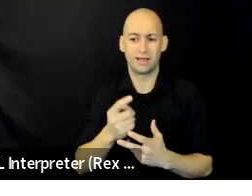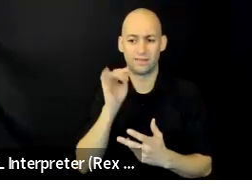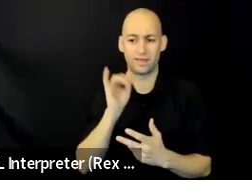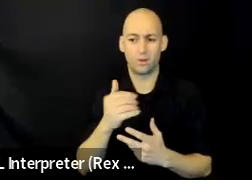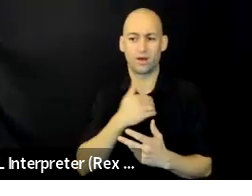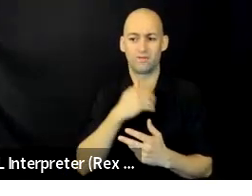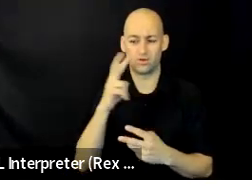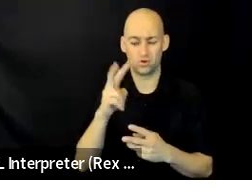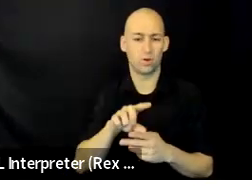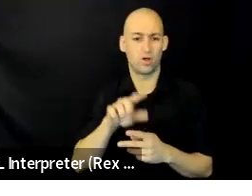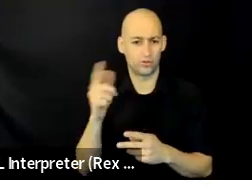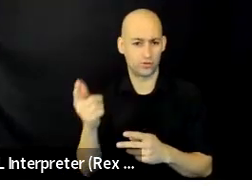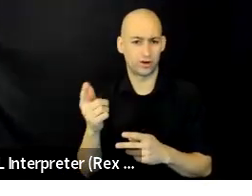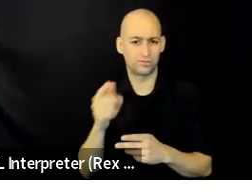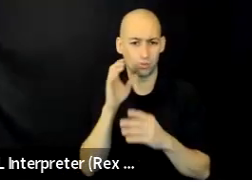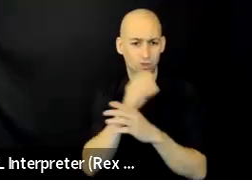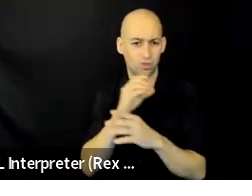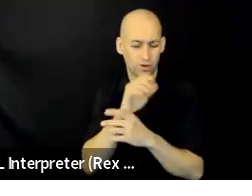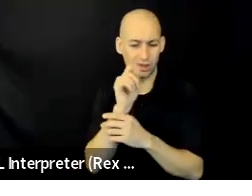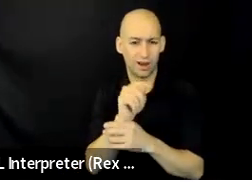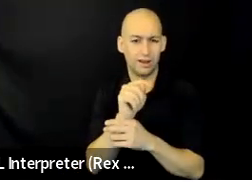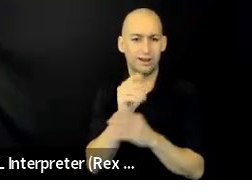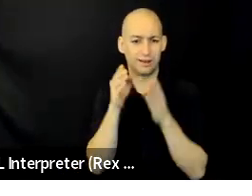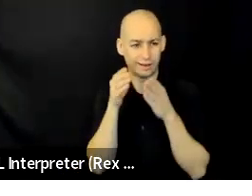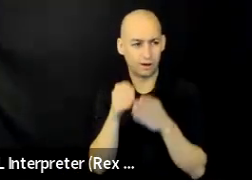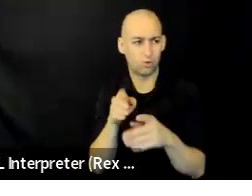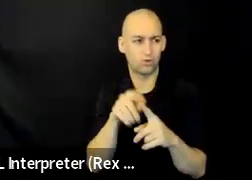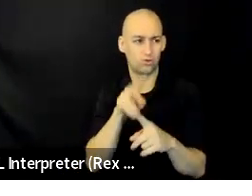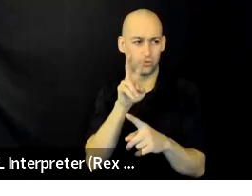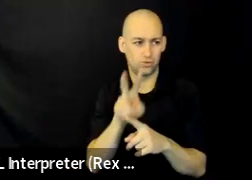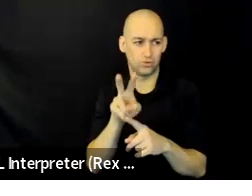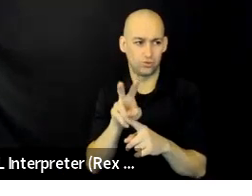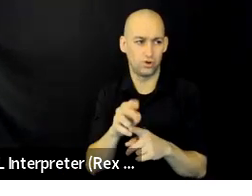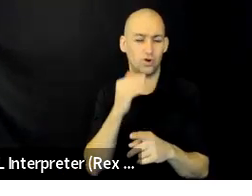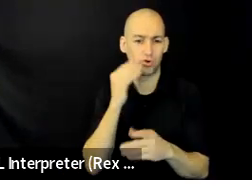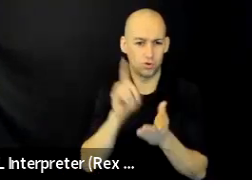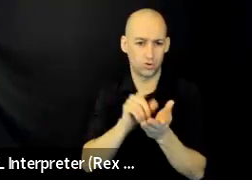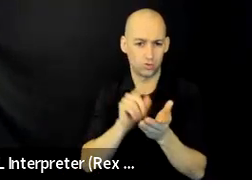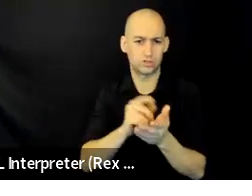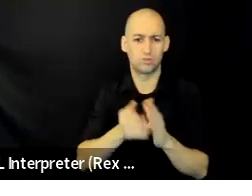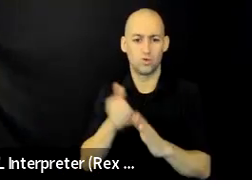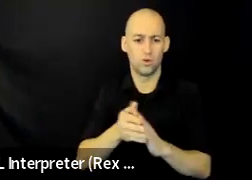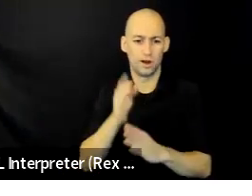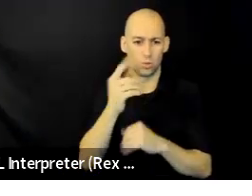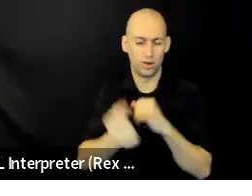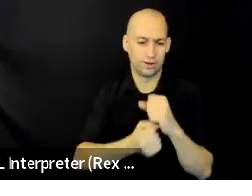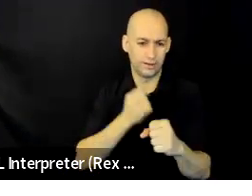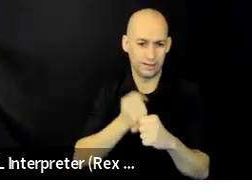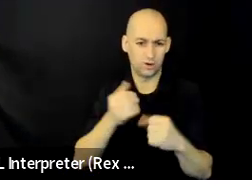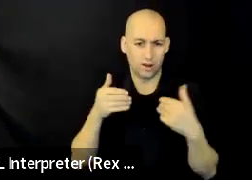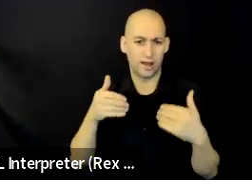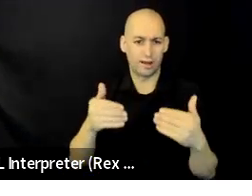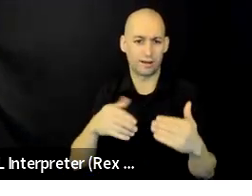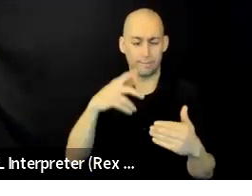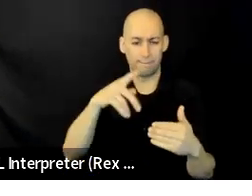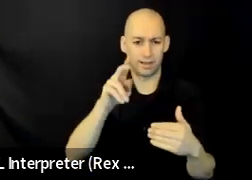2 alternatives that we're looking at. We've narrowed it down to 2. The good news is we're running about a year ahead on PA&ED, so getting